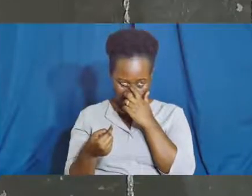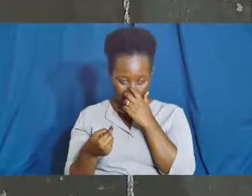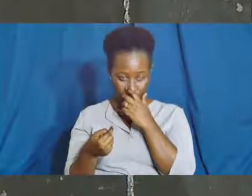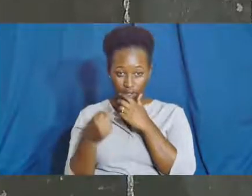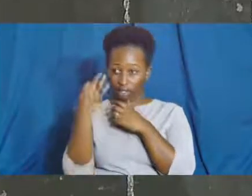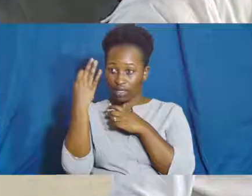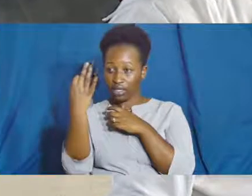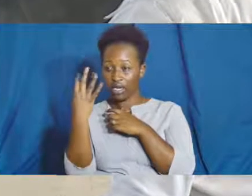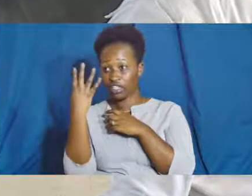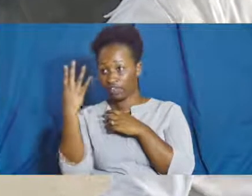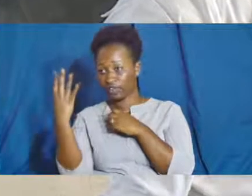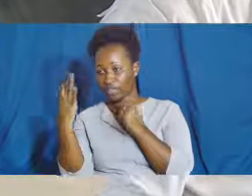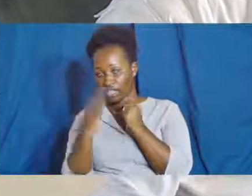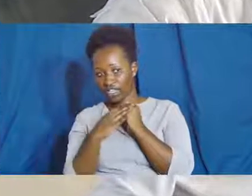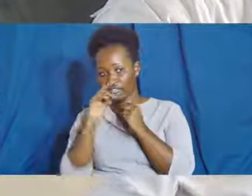348,000,